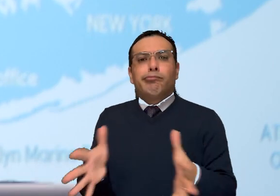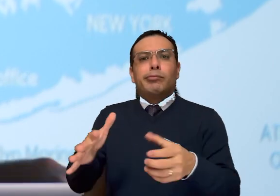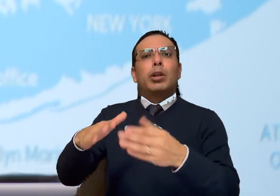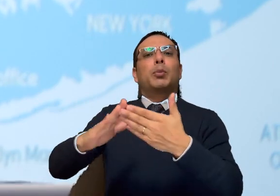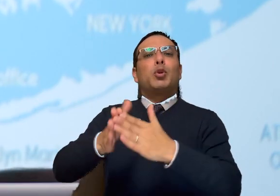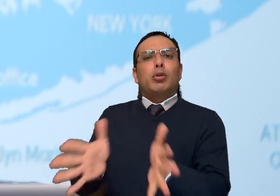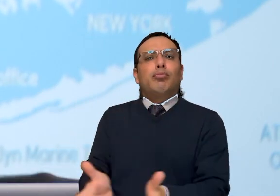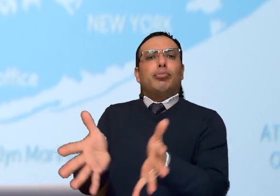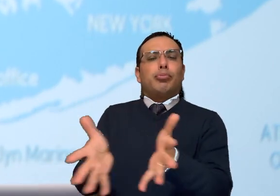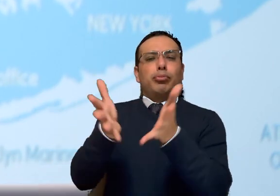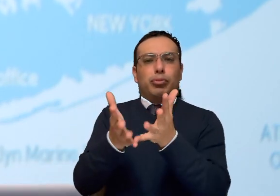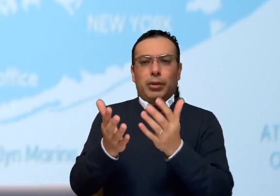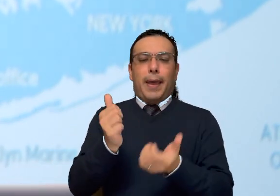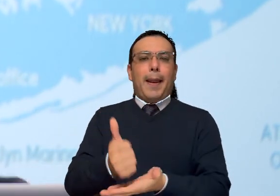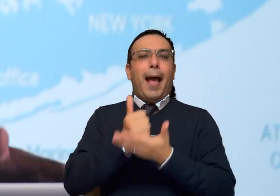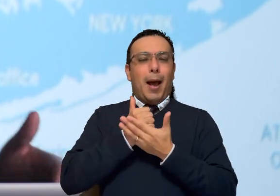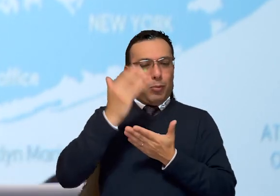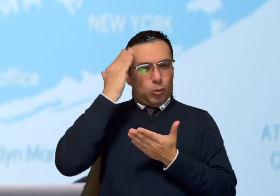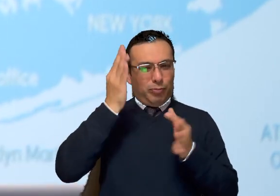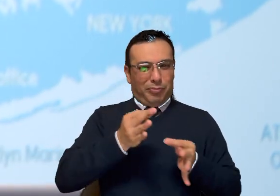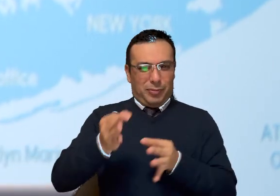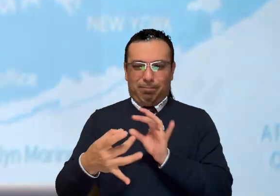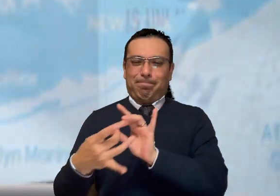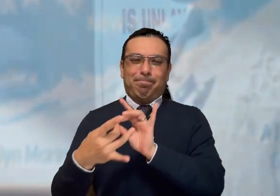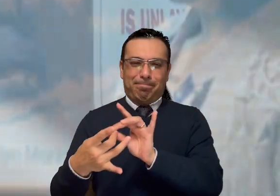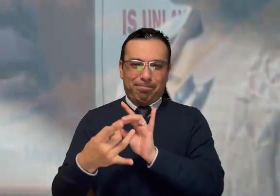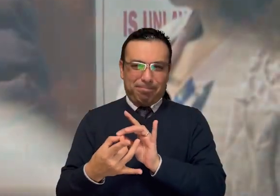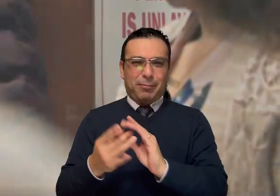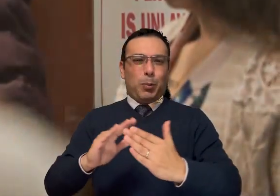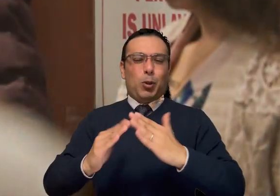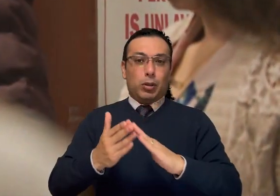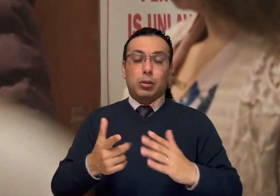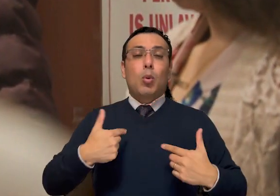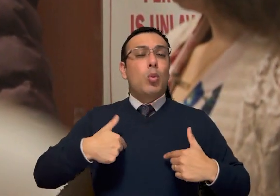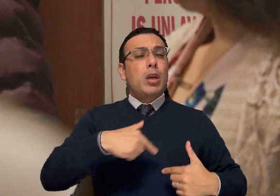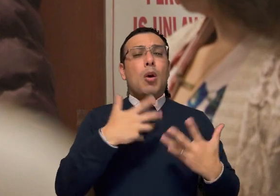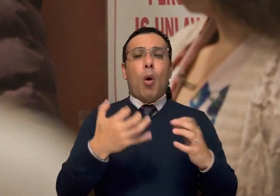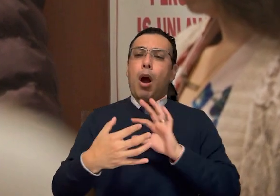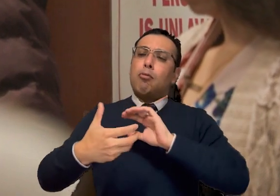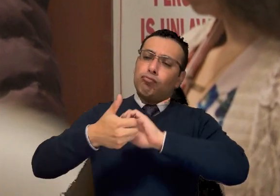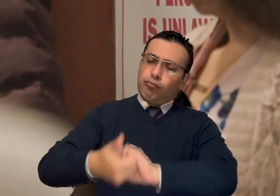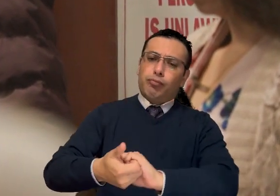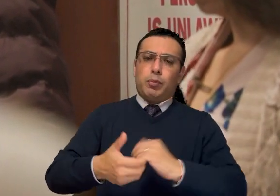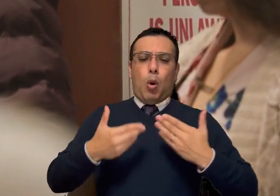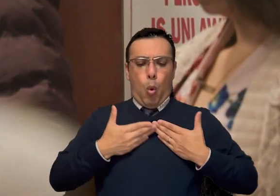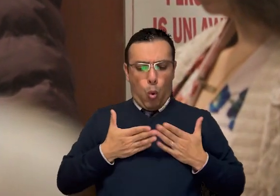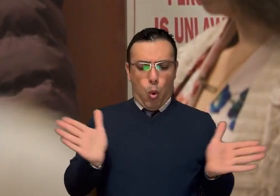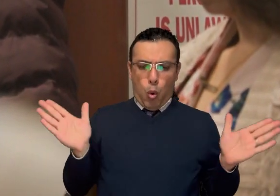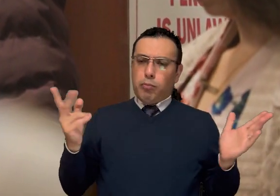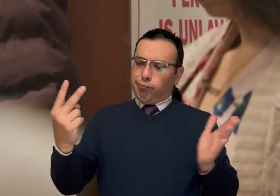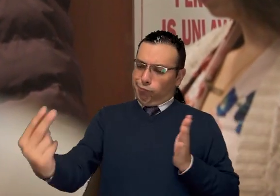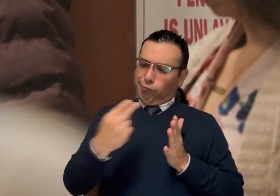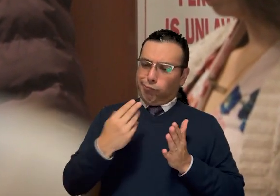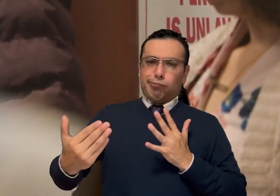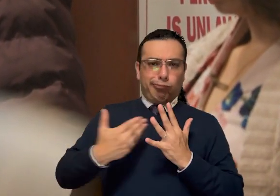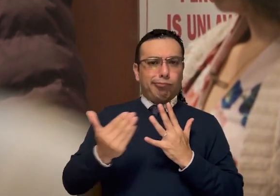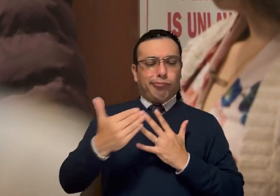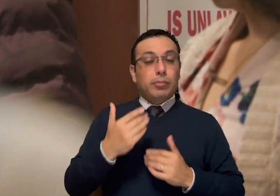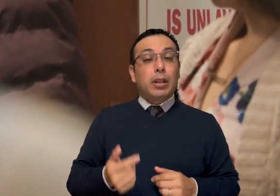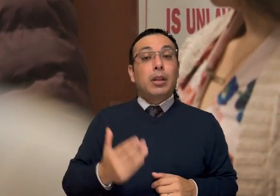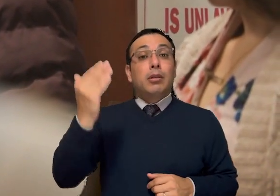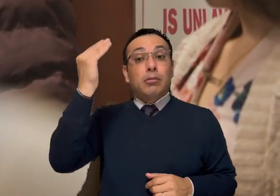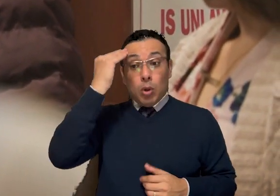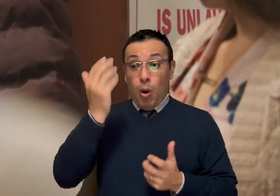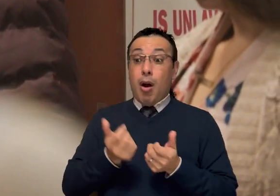commitments for how we work with local communities. We put a priority on being open and collaborative, and we work knowing that how we deliver our projects